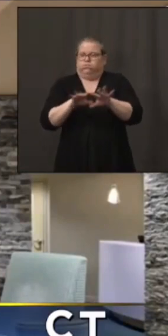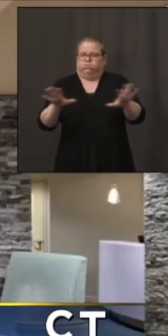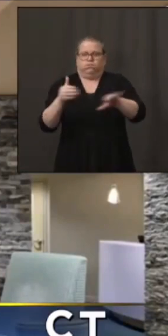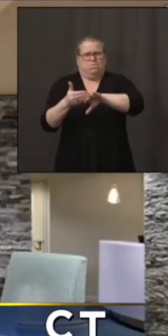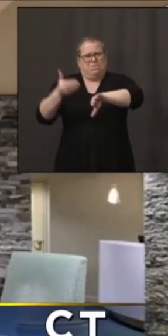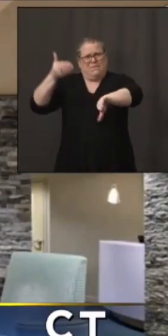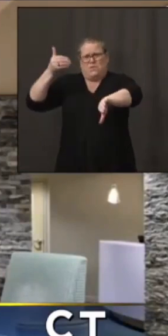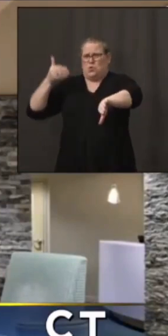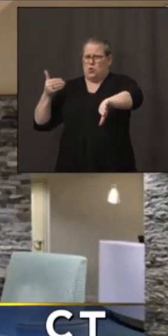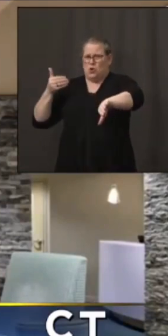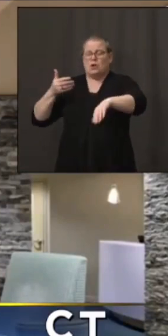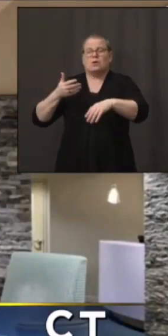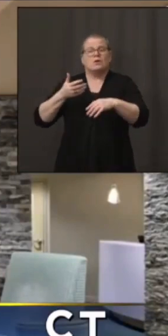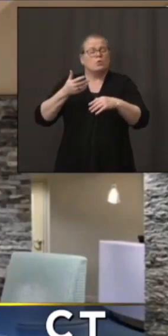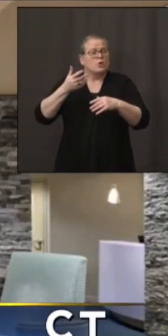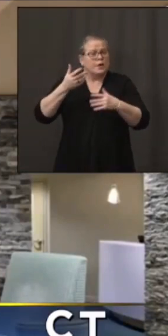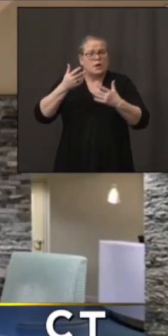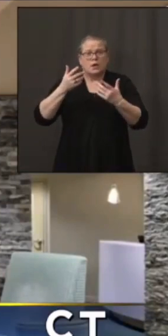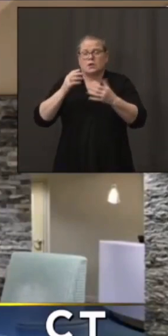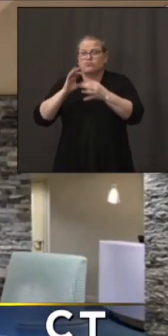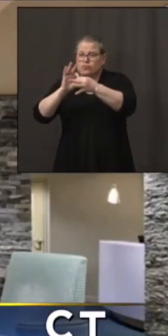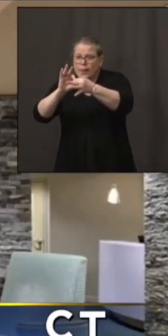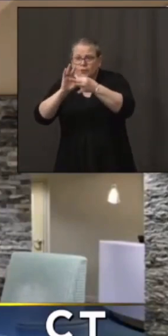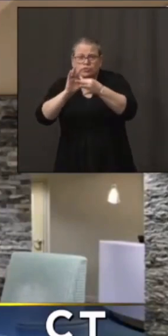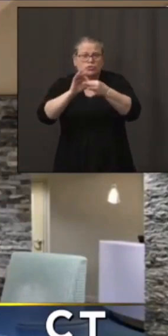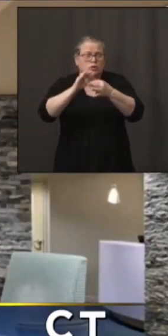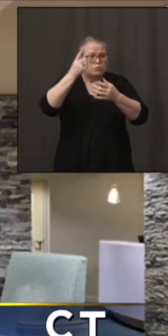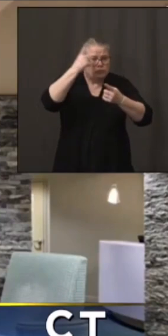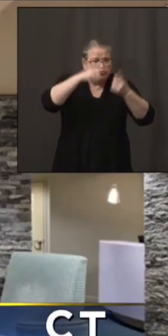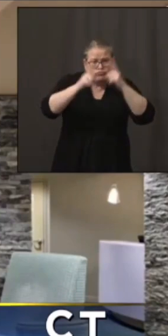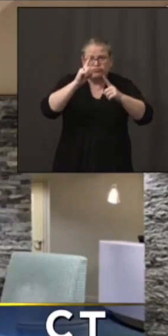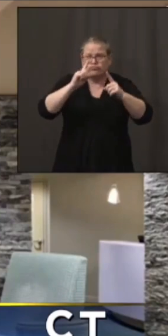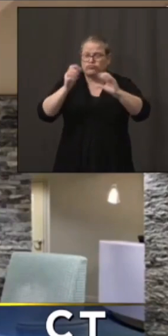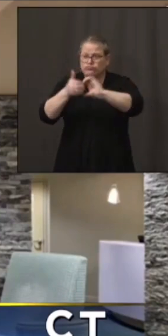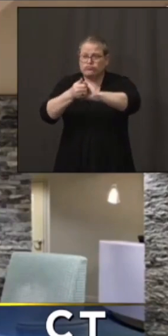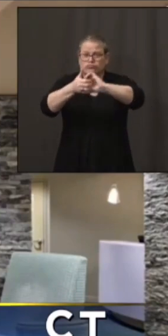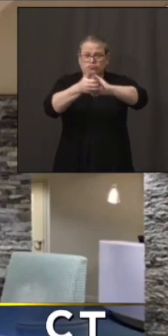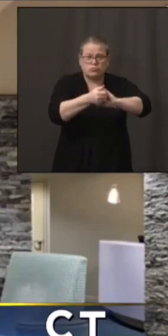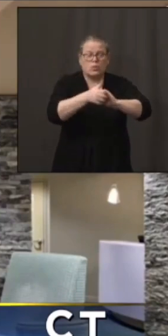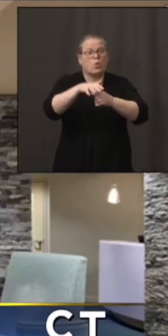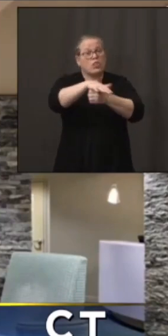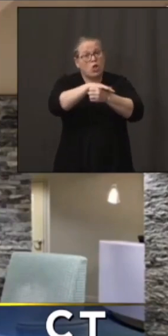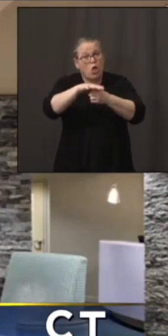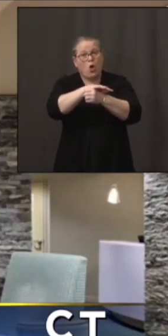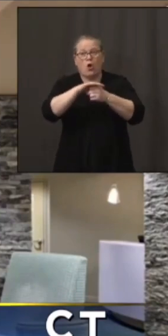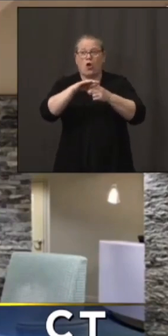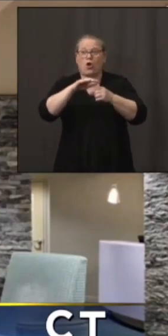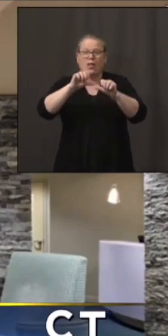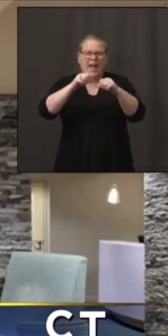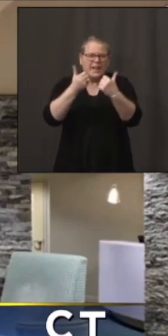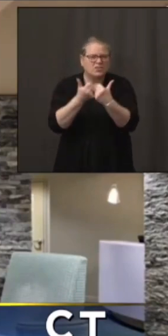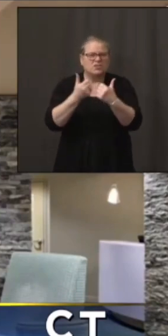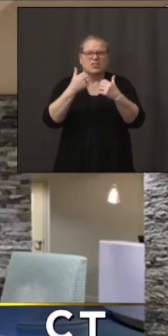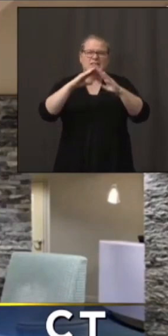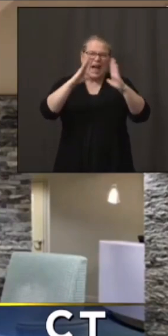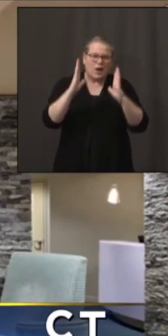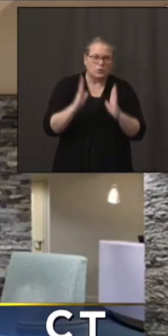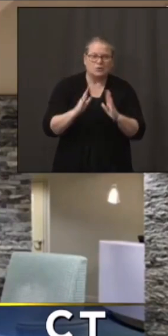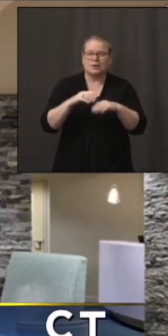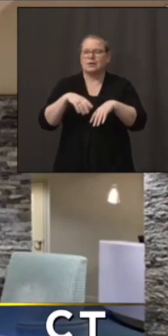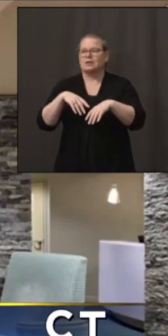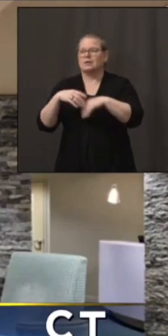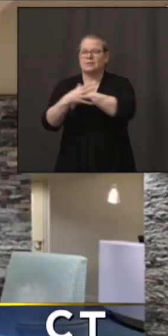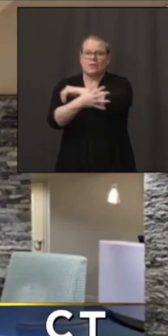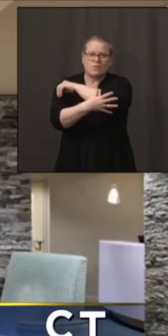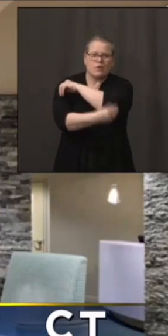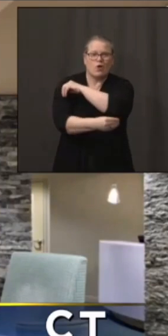the local housing authorities. So we do a lot of community health outreach. We're doing screening in